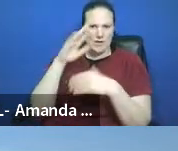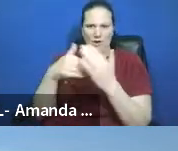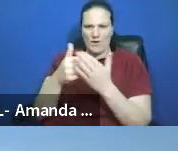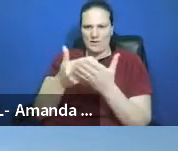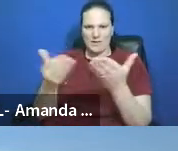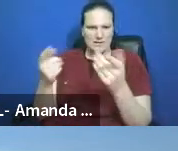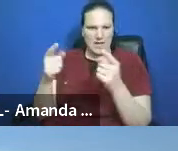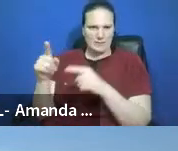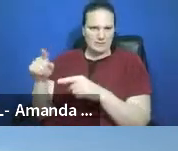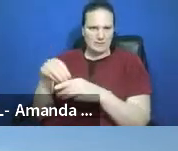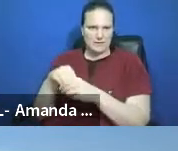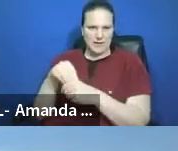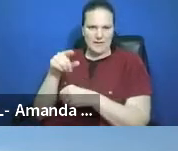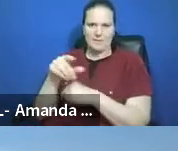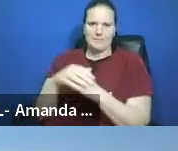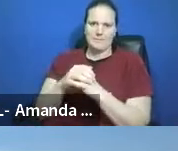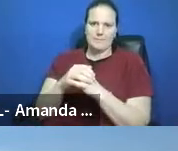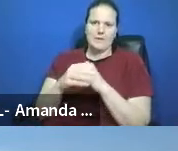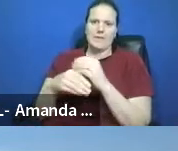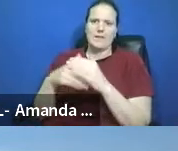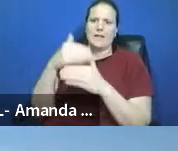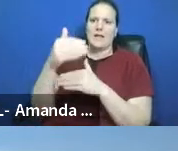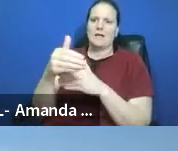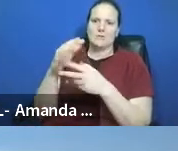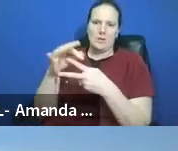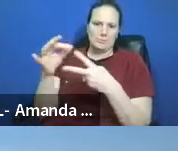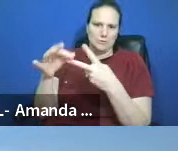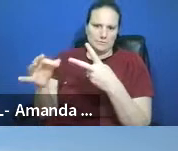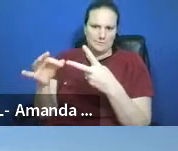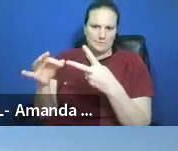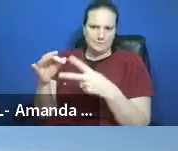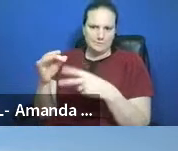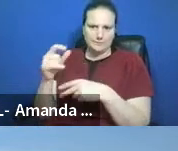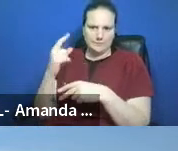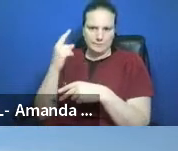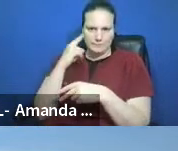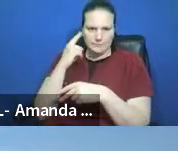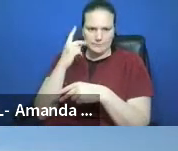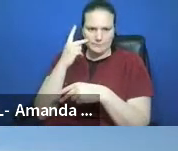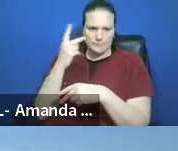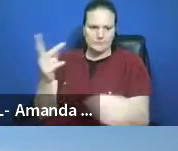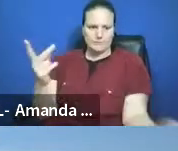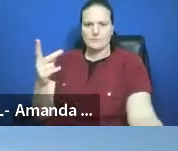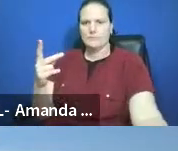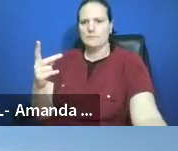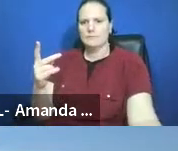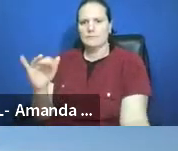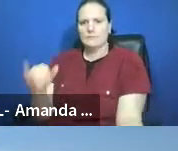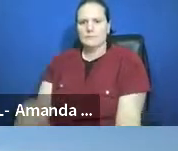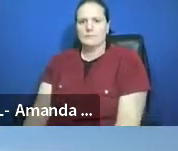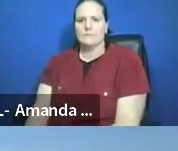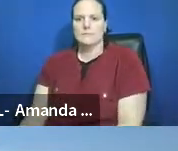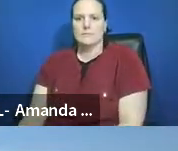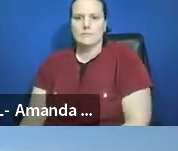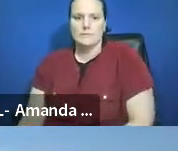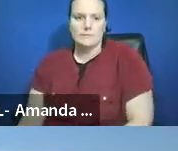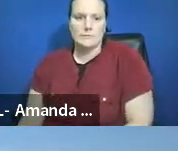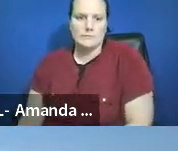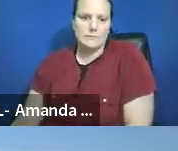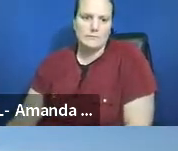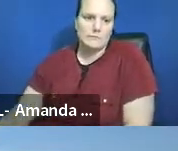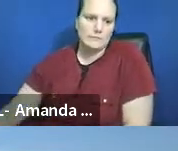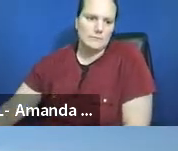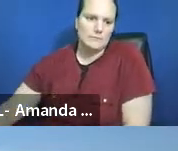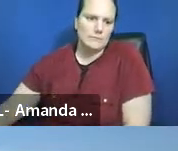them. And the next option, Brent, I think you'll see a viewpoint with that lift span up. There you